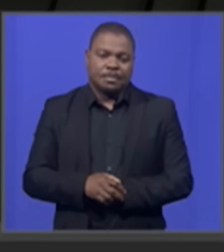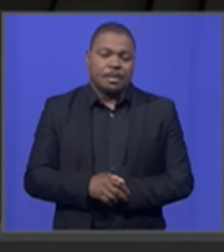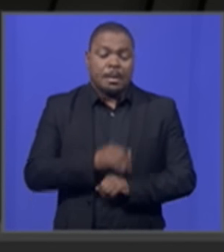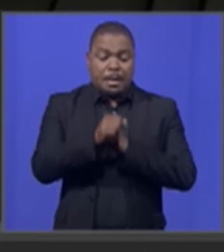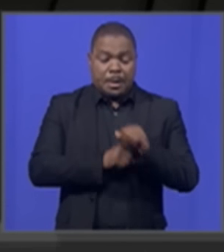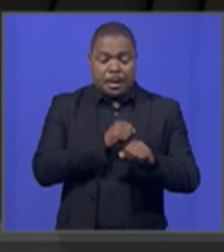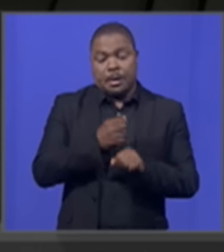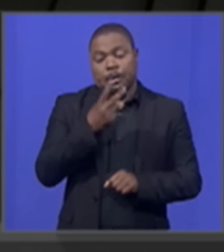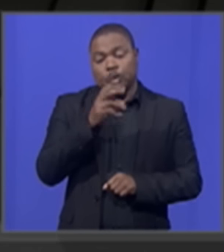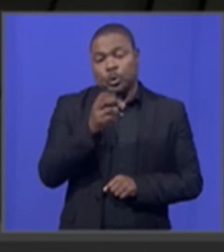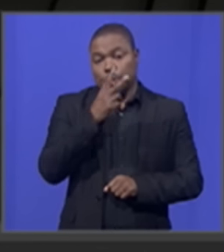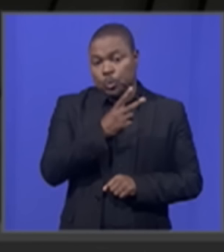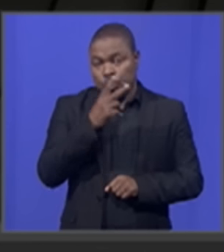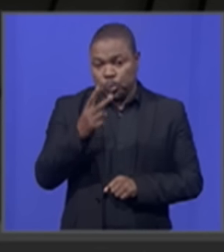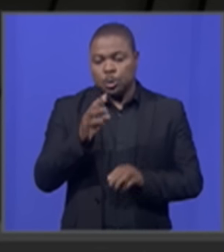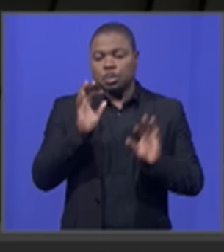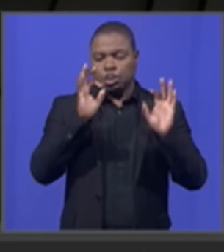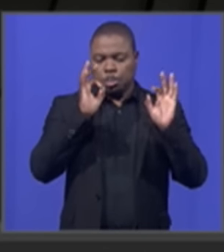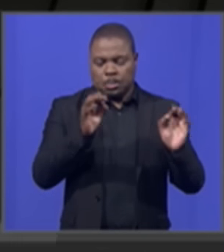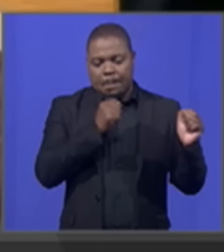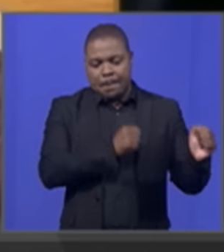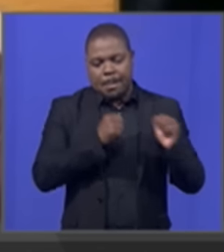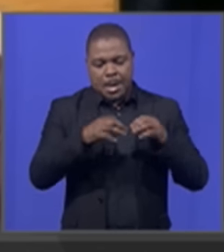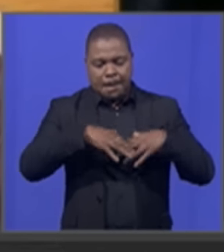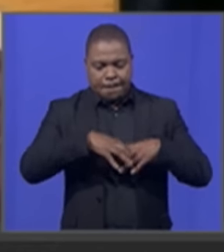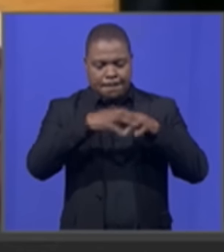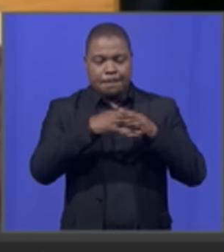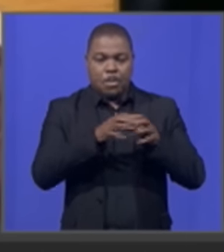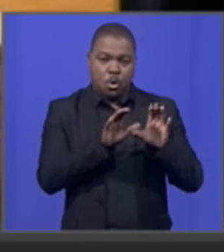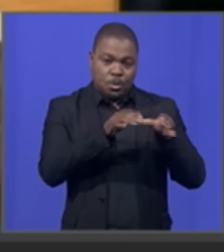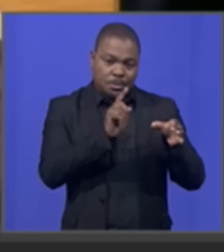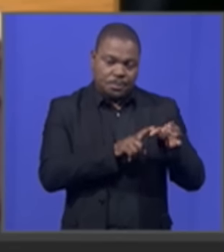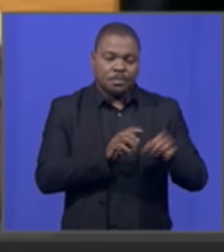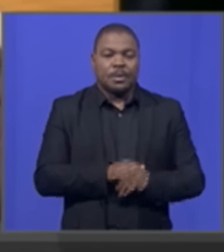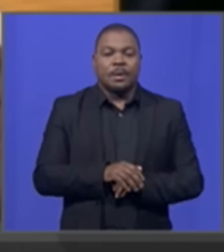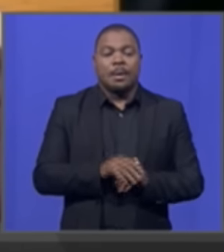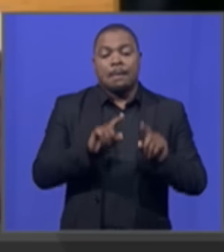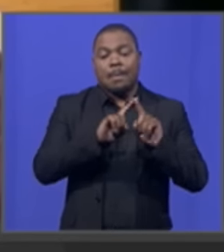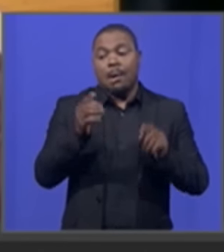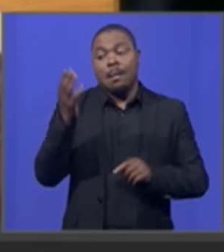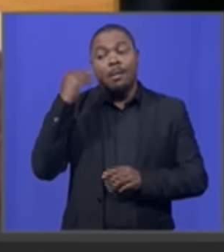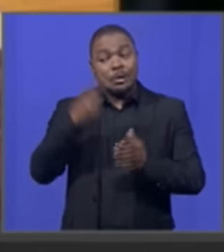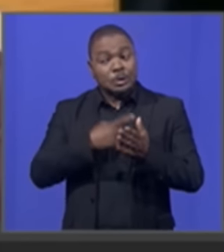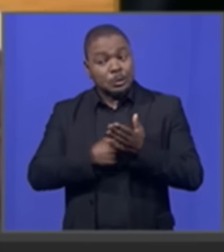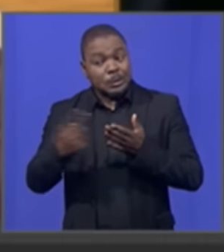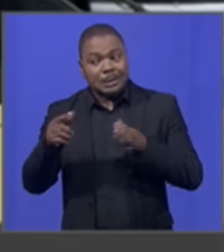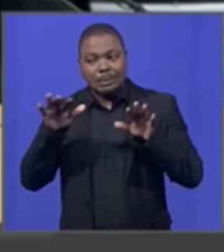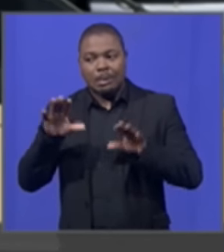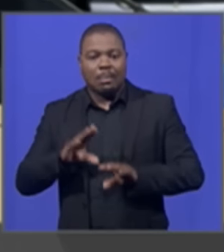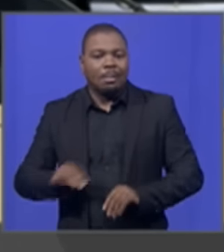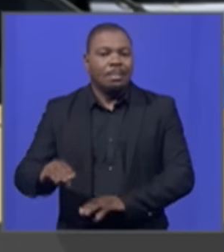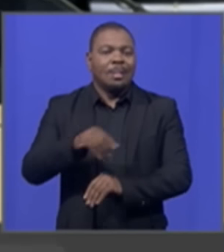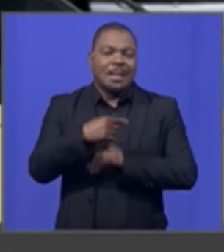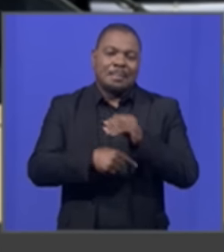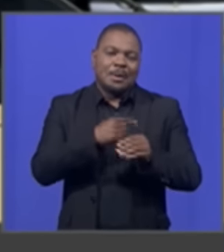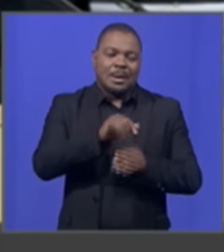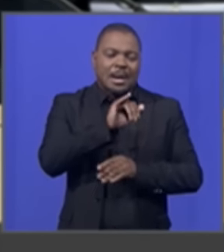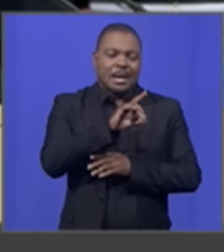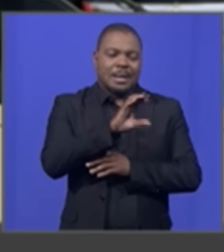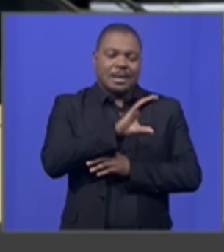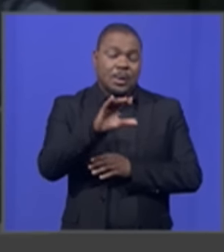2022 ile ya dirwa lekala la go ya go ile mo bekeng ya go feta. IDEC ile ya ba melomong ya mang le mang nako ya